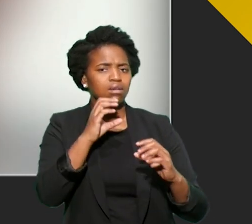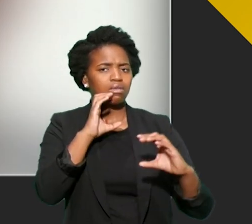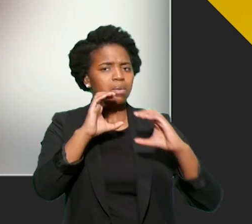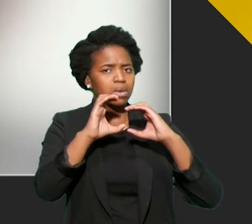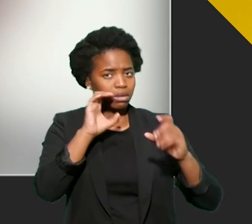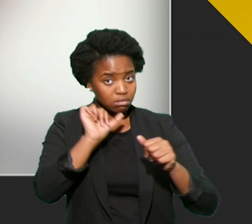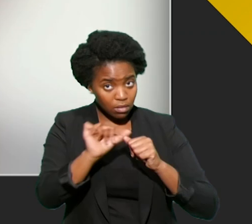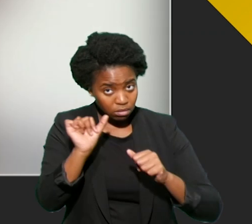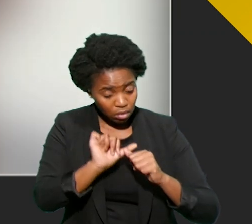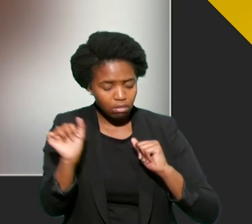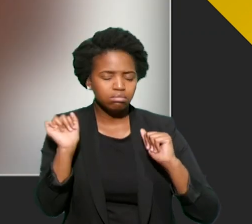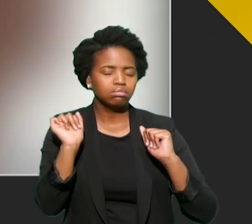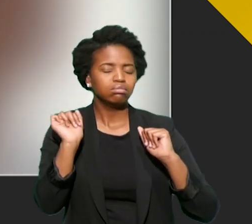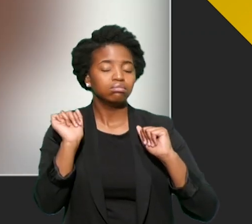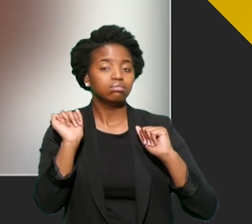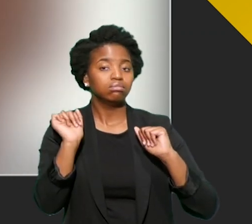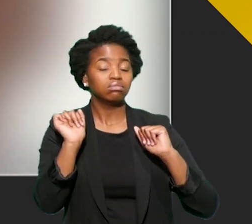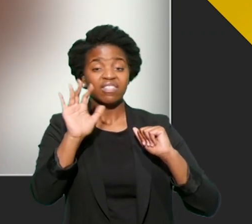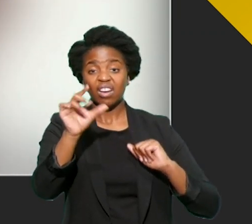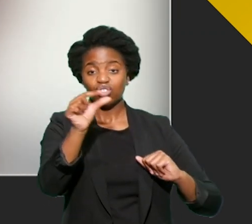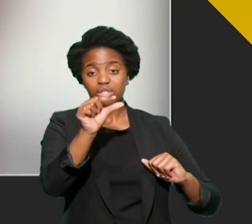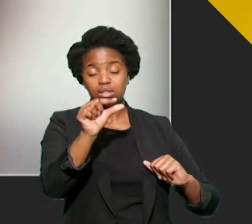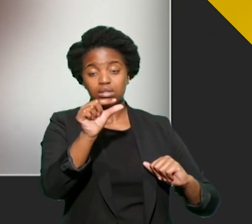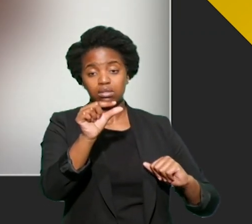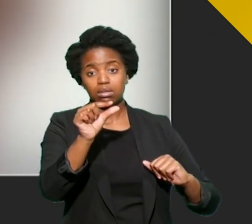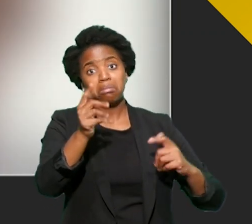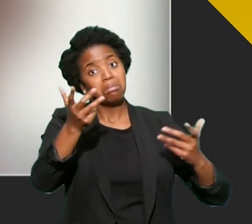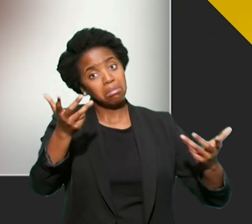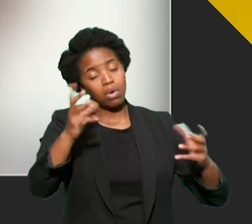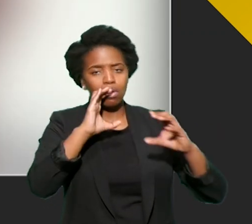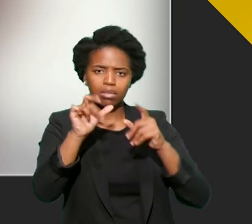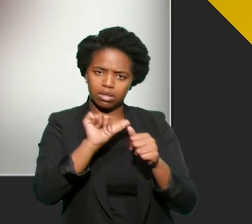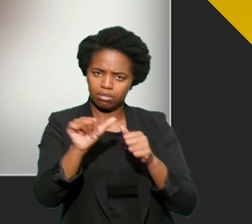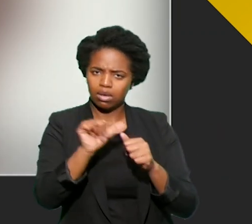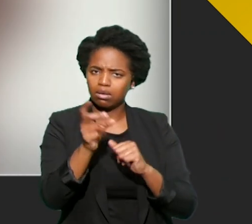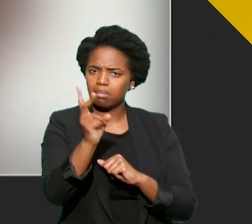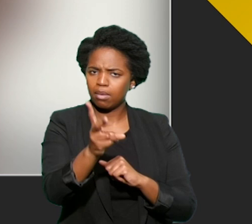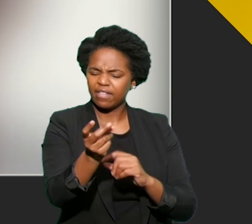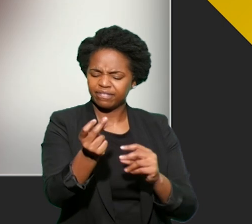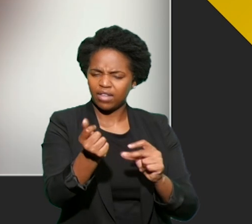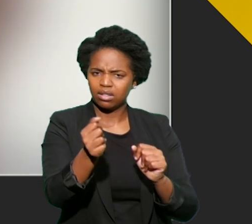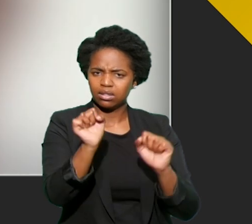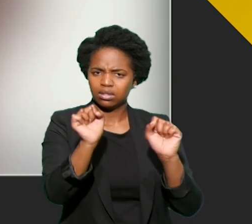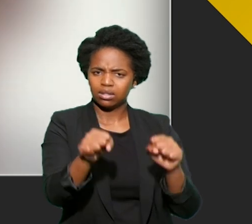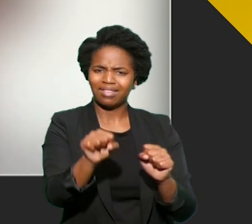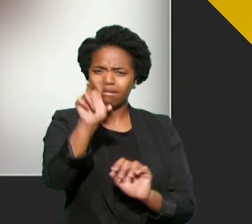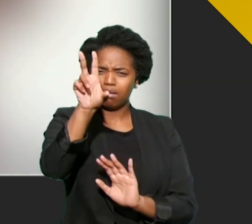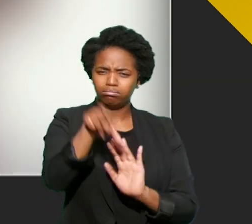better. Come 5G, we'll communicate better again. We'll communicate faster, we'll